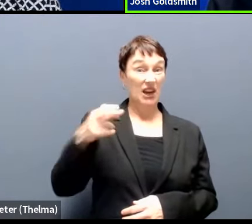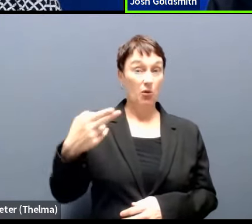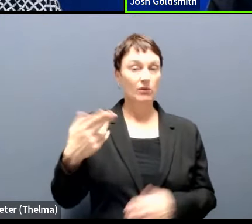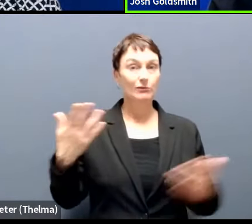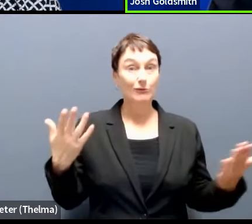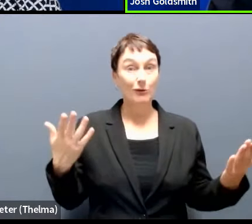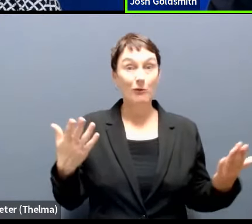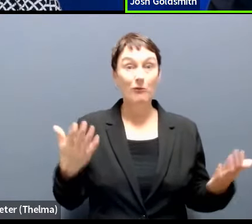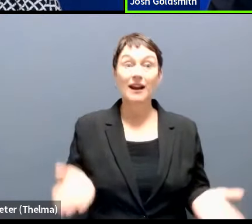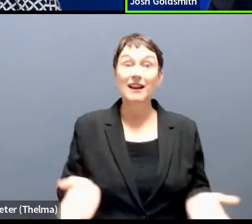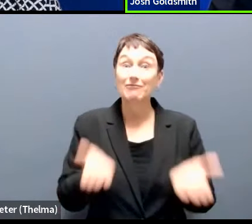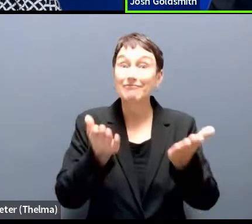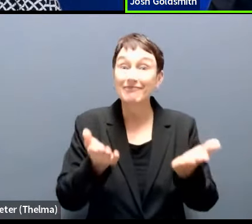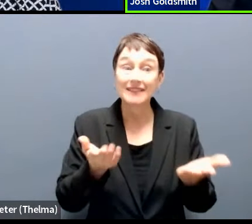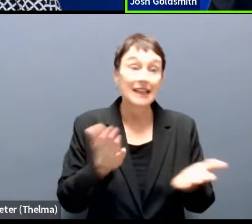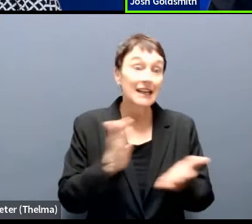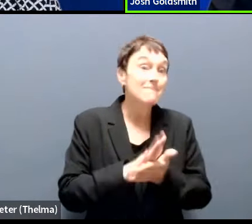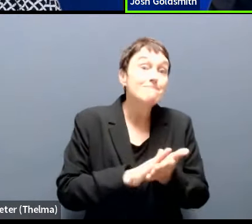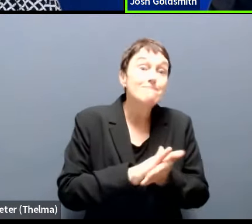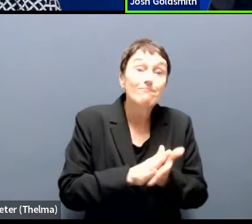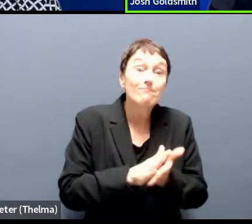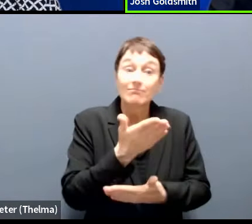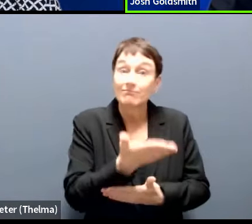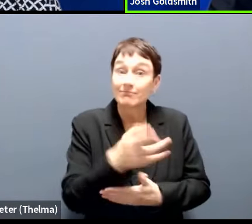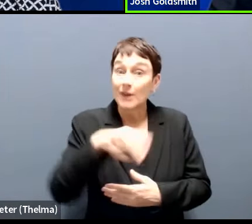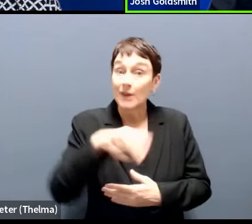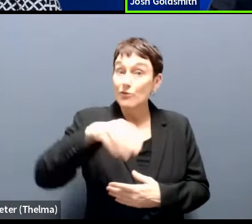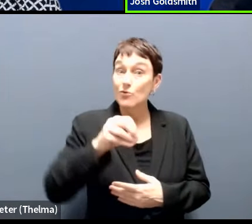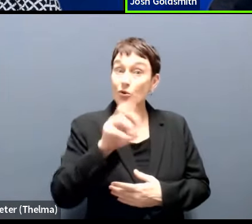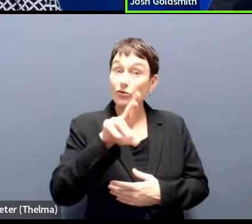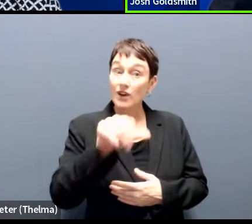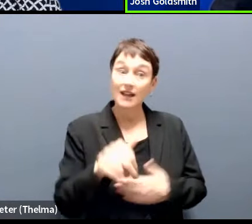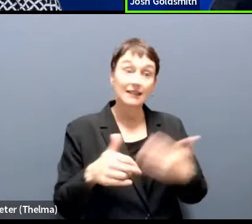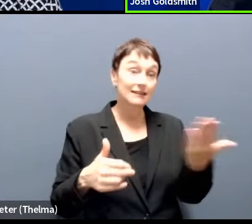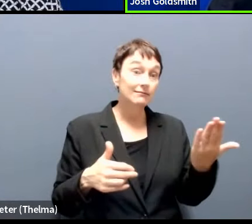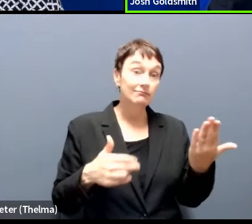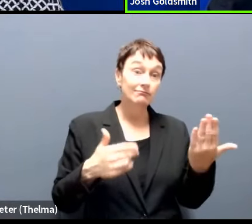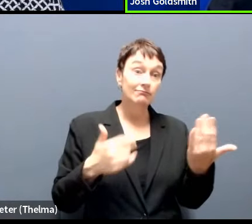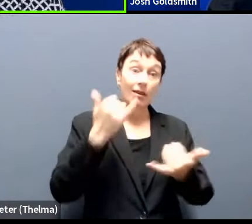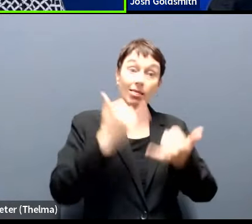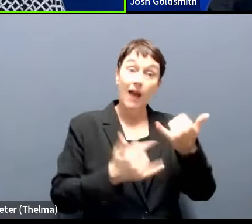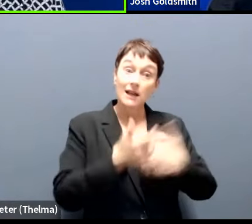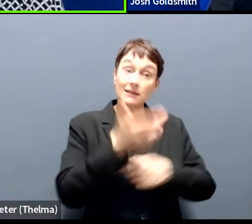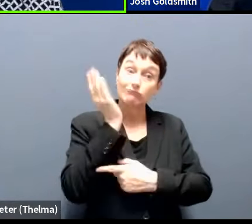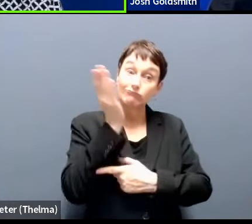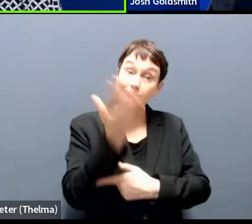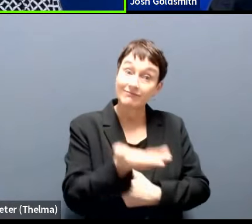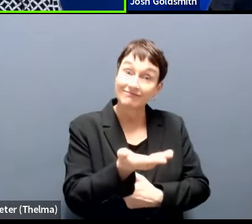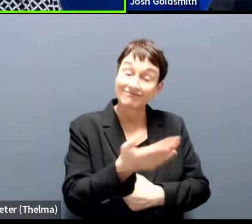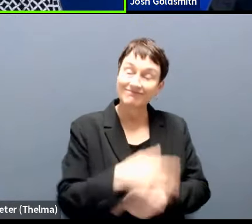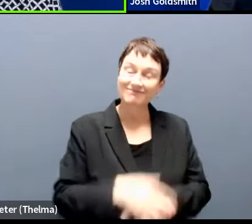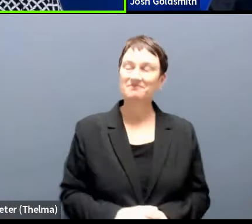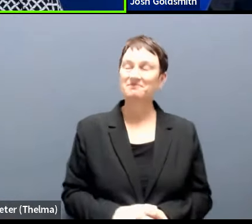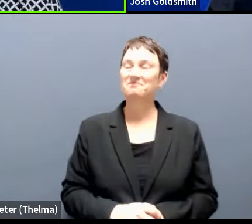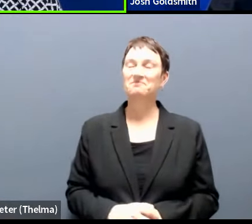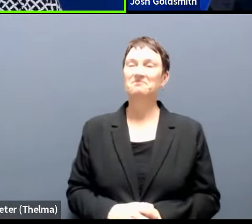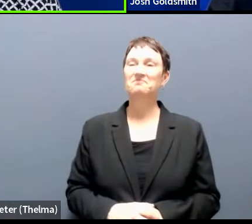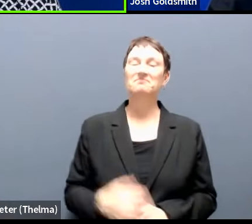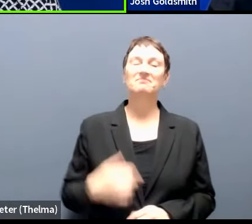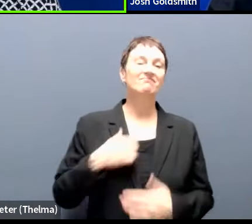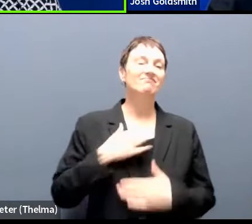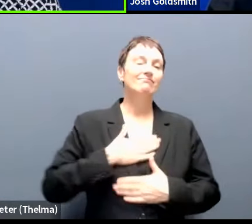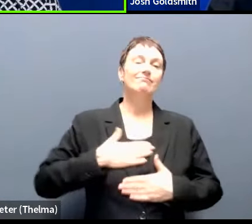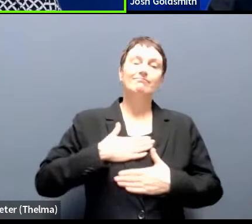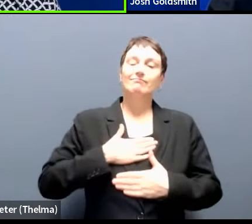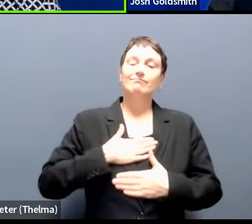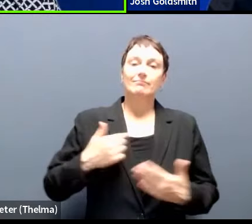me. Nora, any final remarks before we kick things off tomorrow? Well, Josh, just to tell everyone how